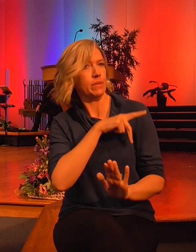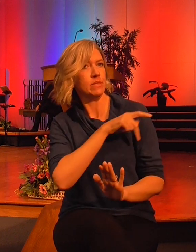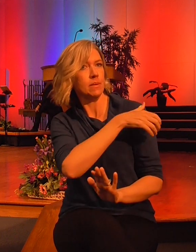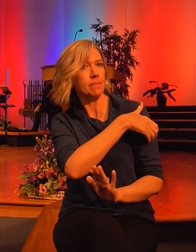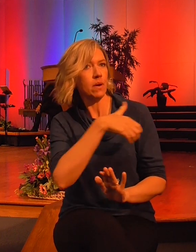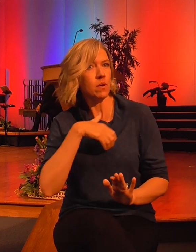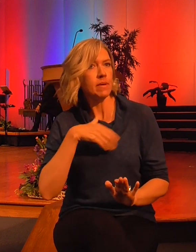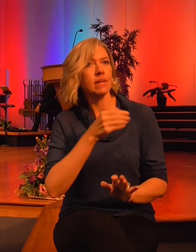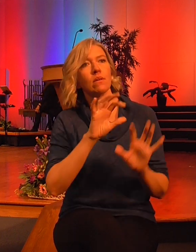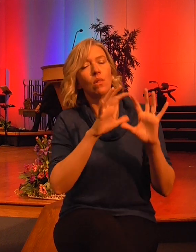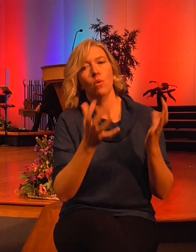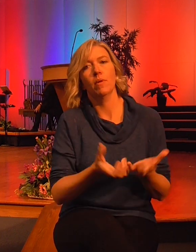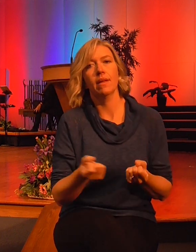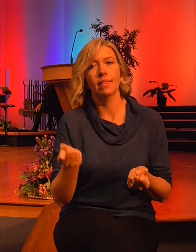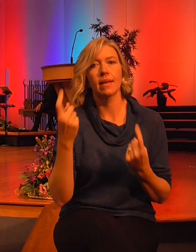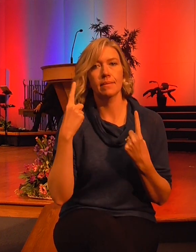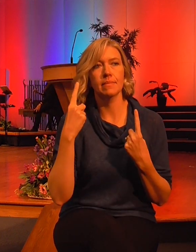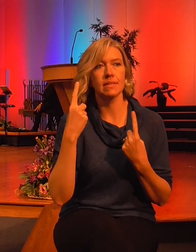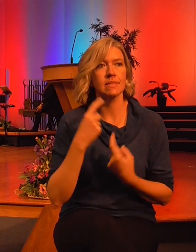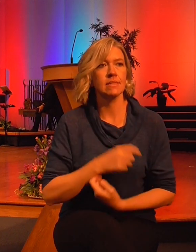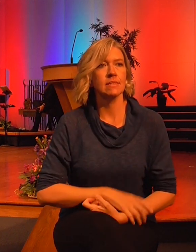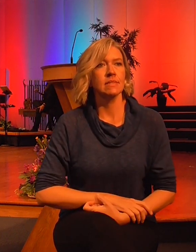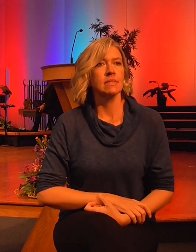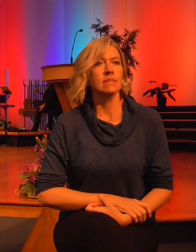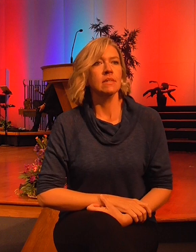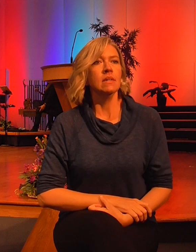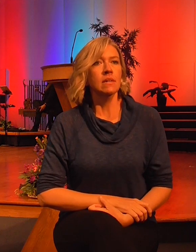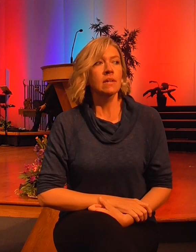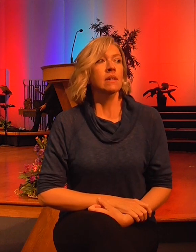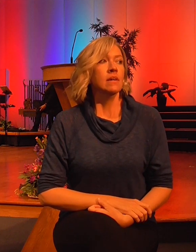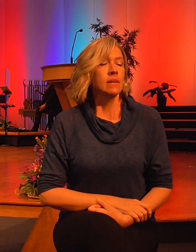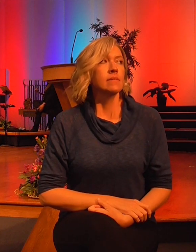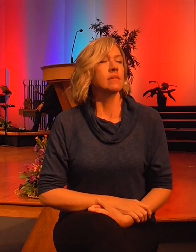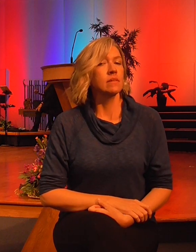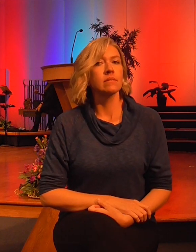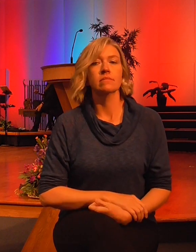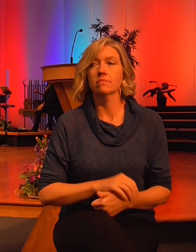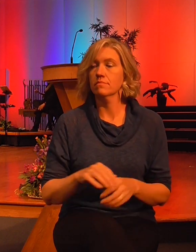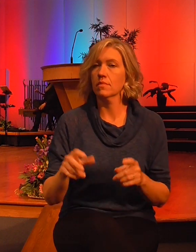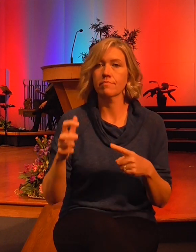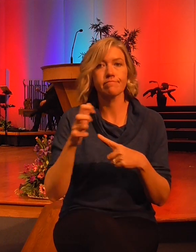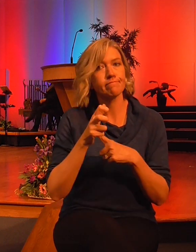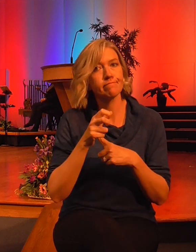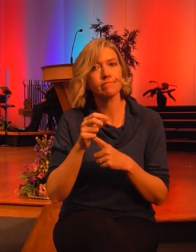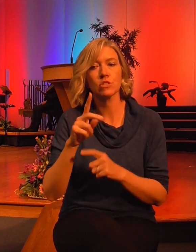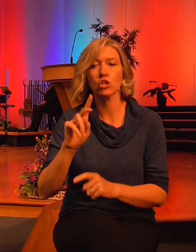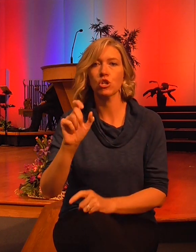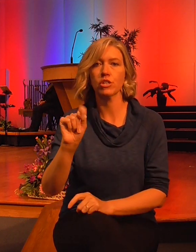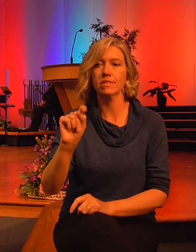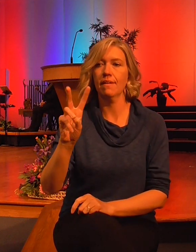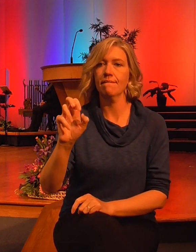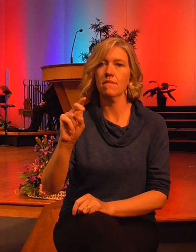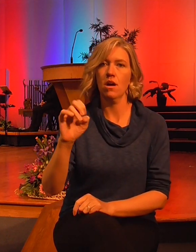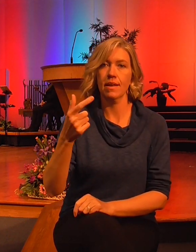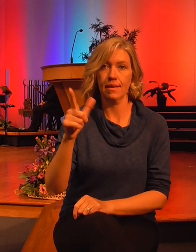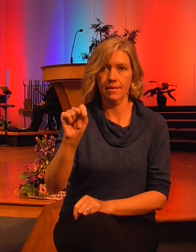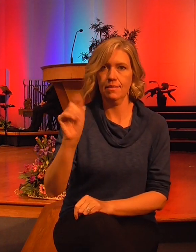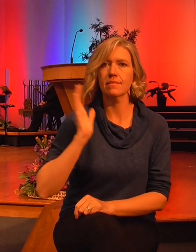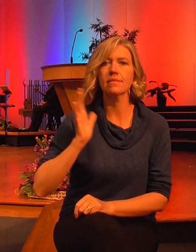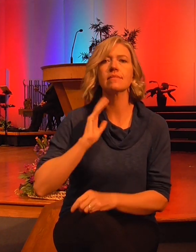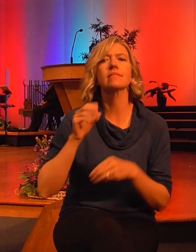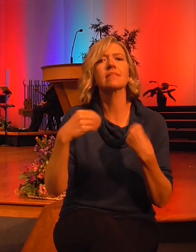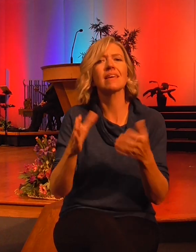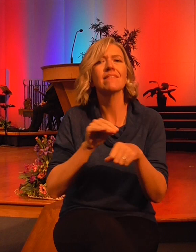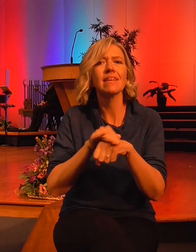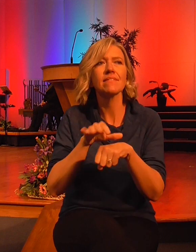personal empowerment and global enlightenment. The great Kurt Vonnegut used to give the advice, maybe